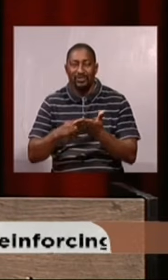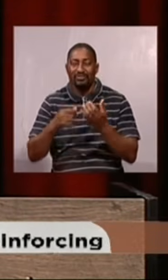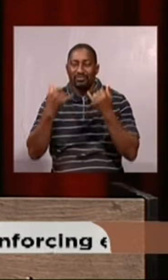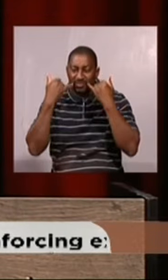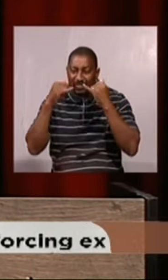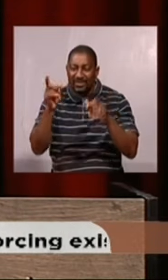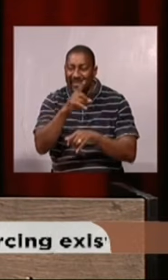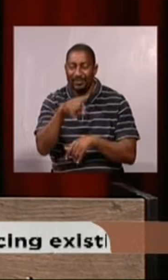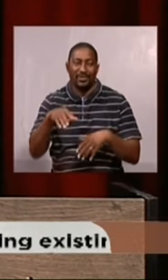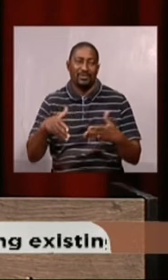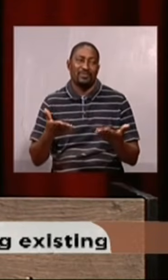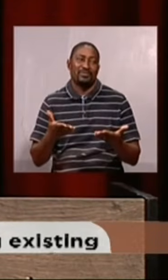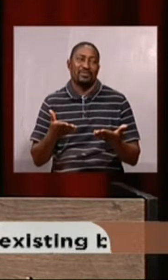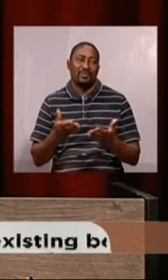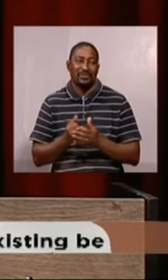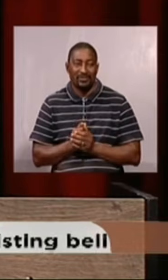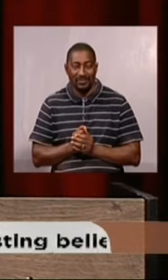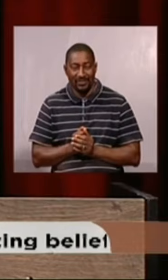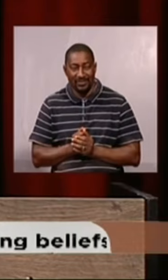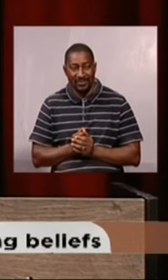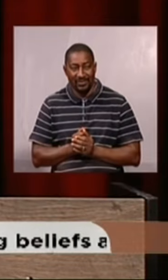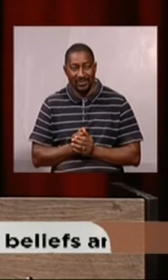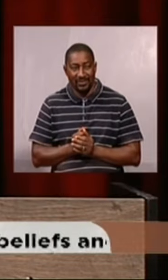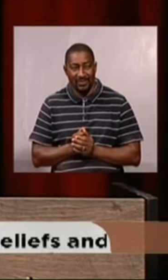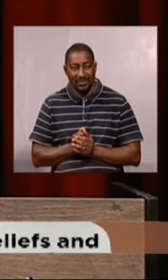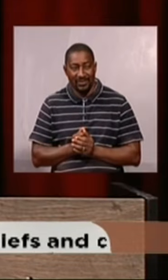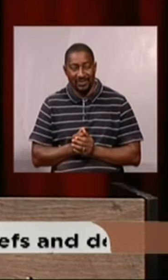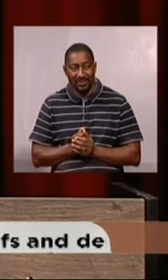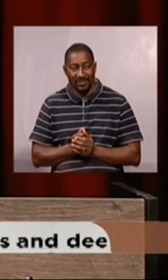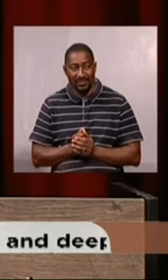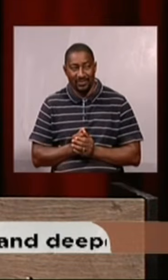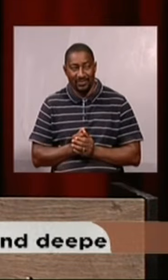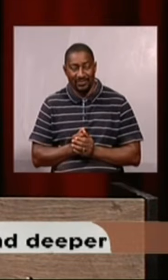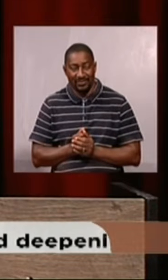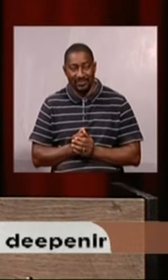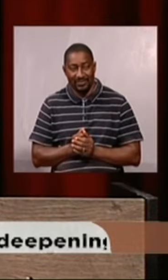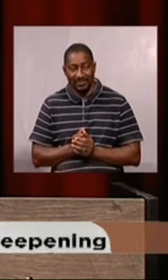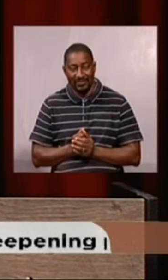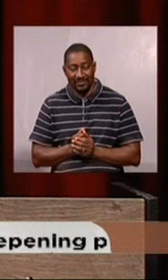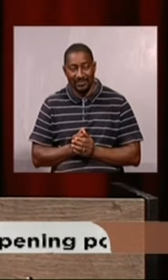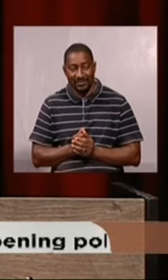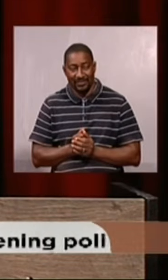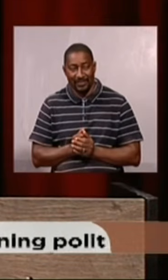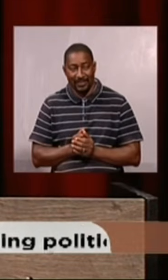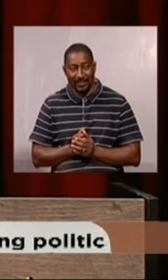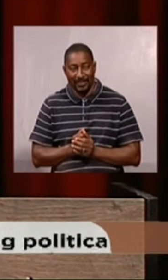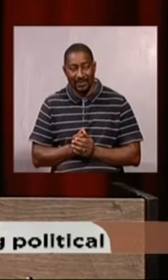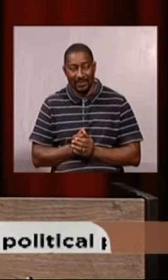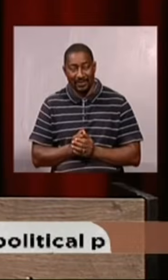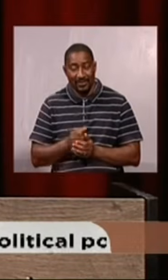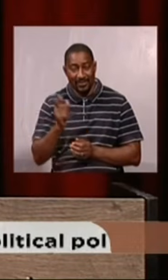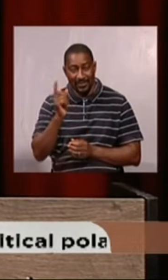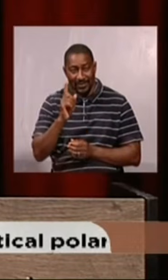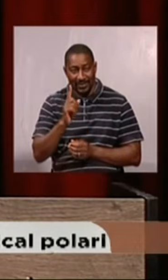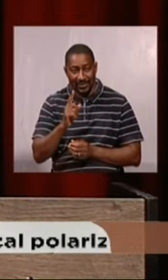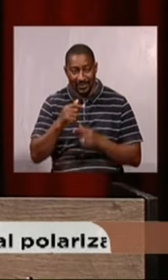or I'm leading a party that stands a chance, or at least we think stands a chance in winning a seat or two? What should we not